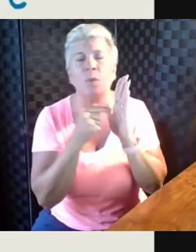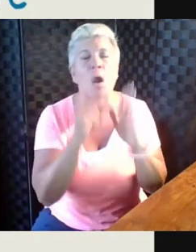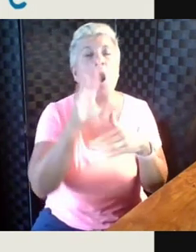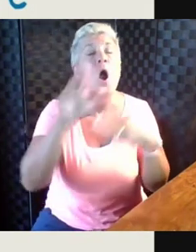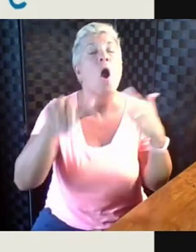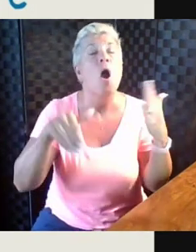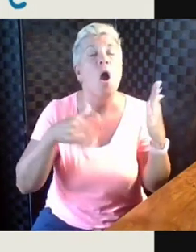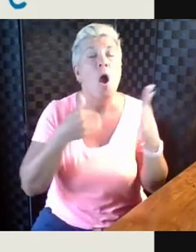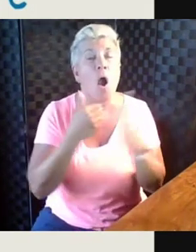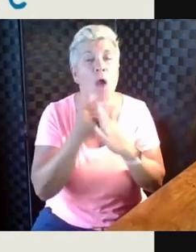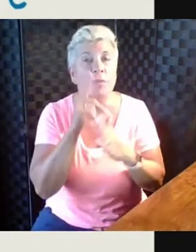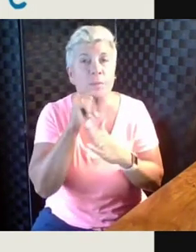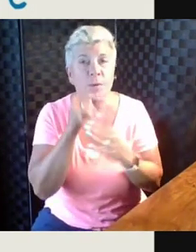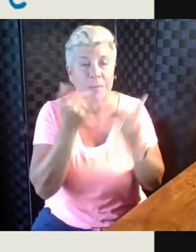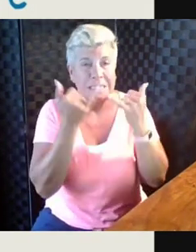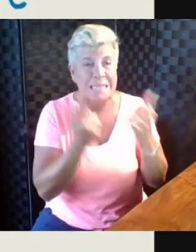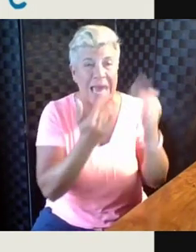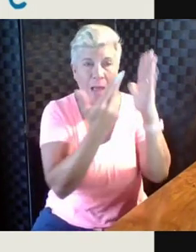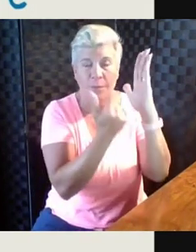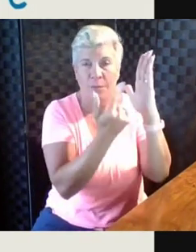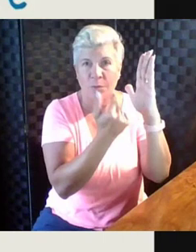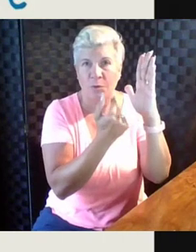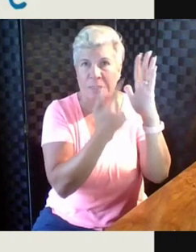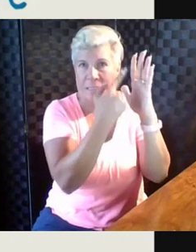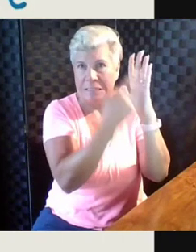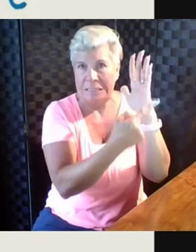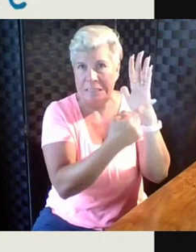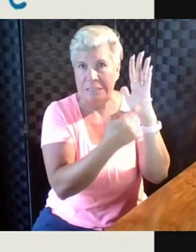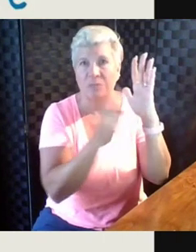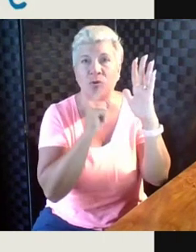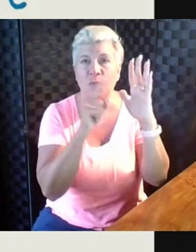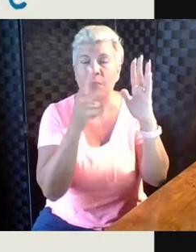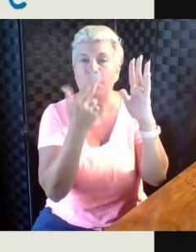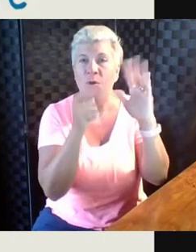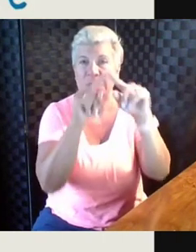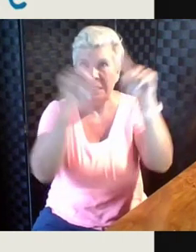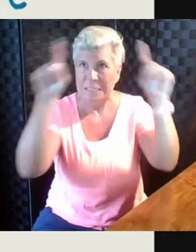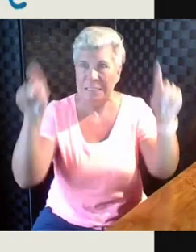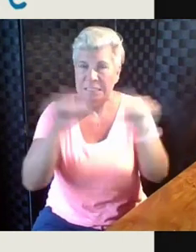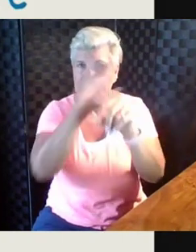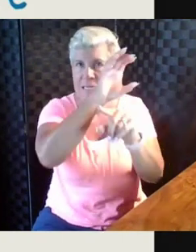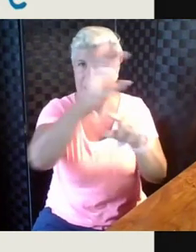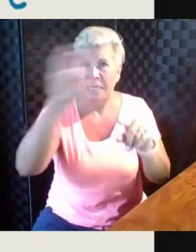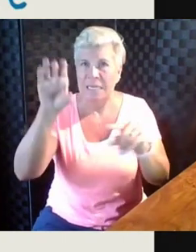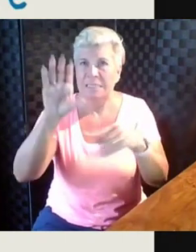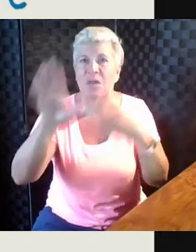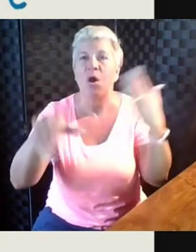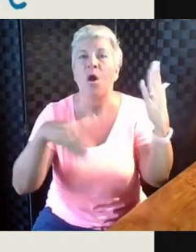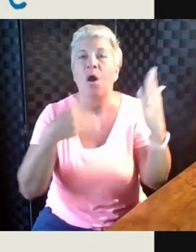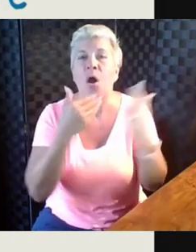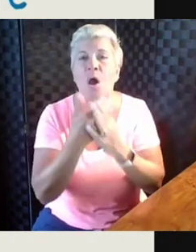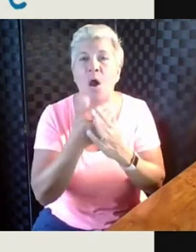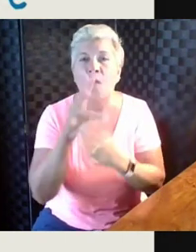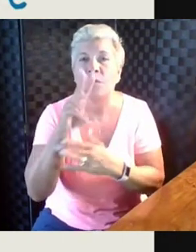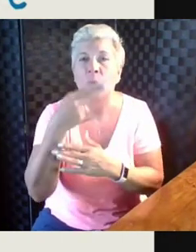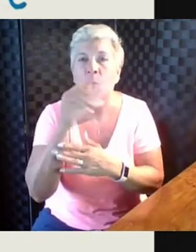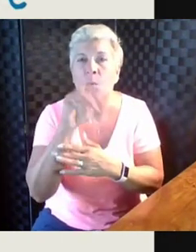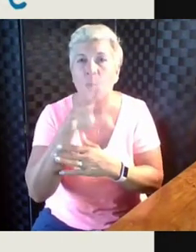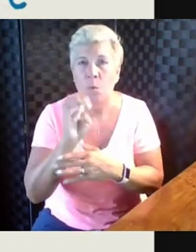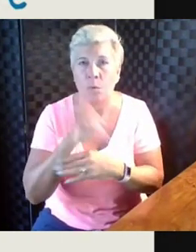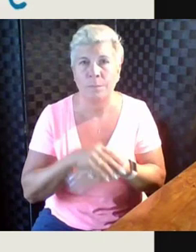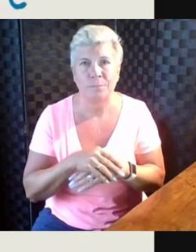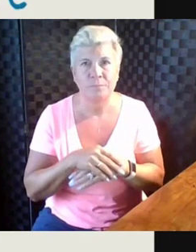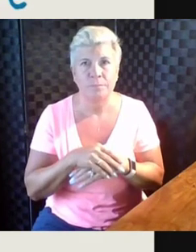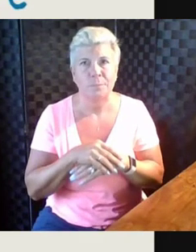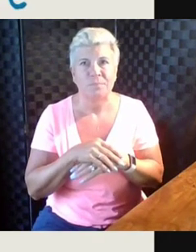represents all of the birds, so I'm going to write 13 over the entire model. Let's look at the last